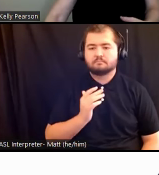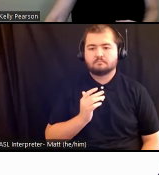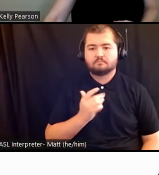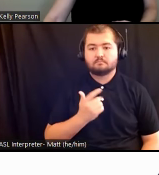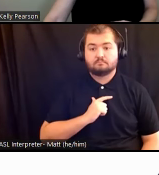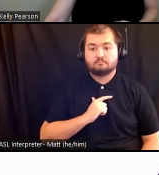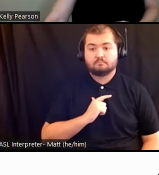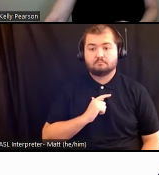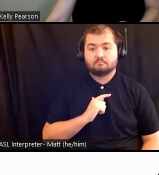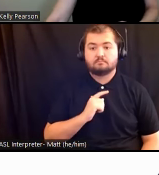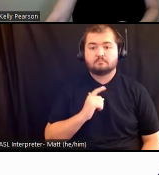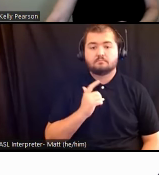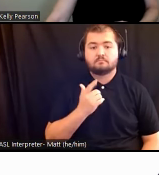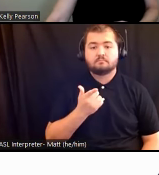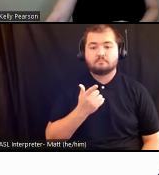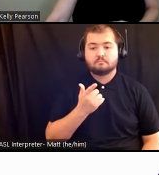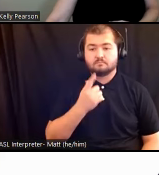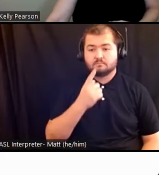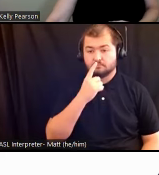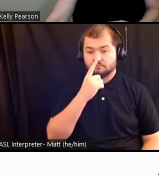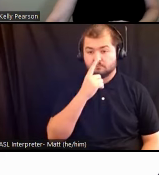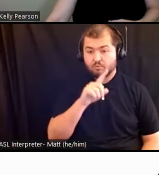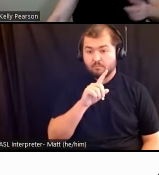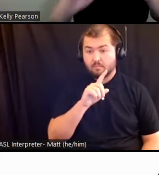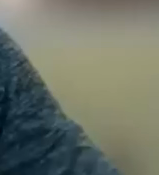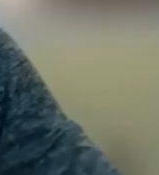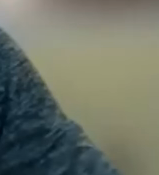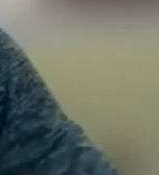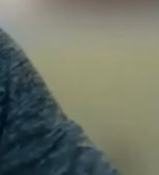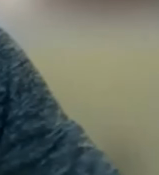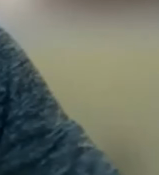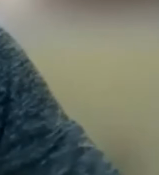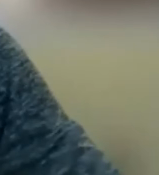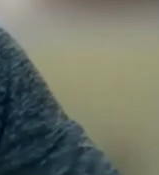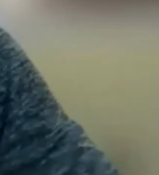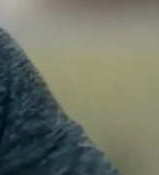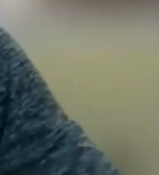mind saying how using Service Arizona? Was it easy?